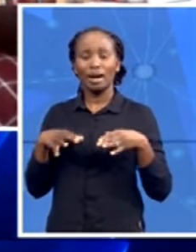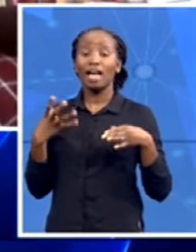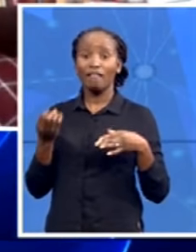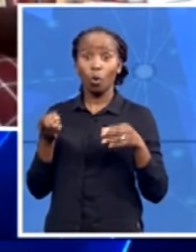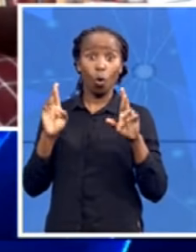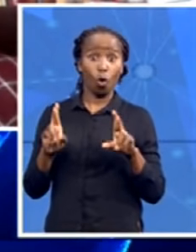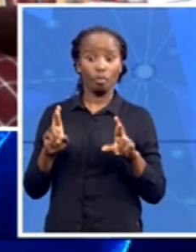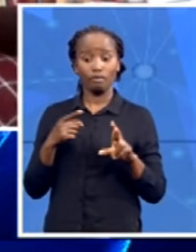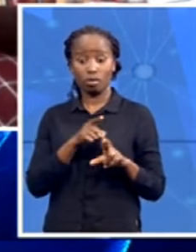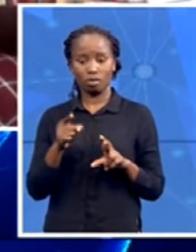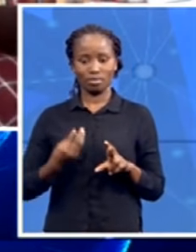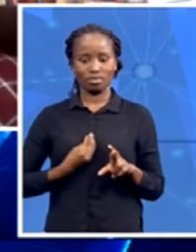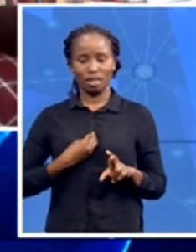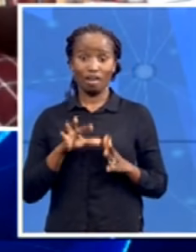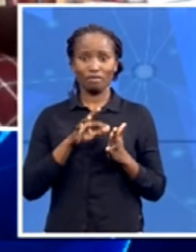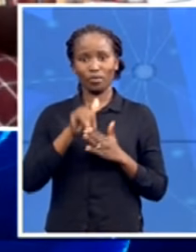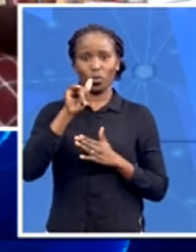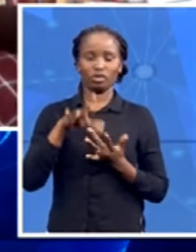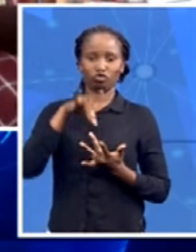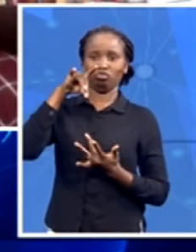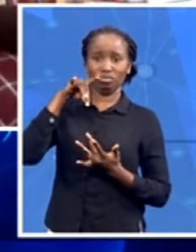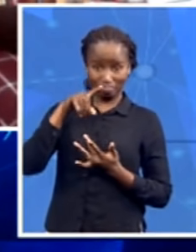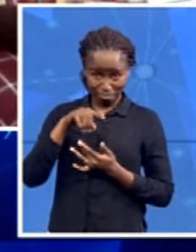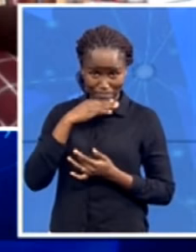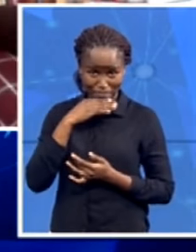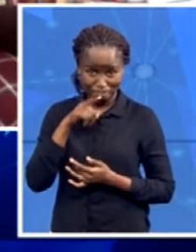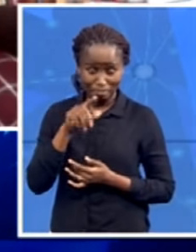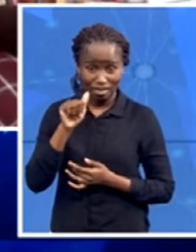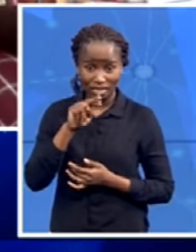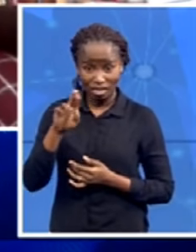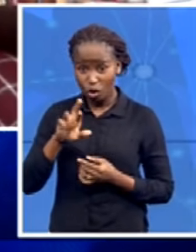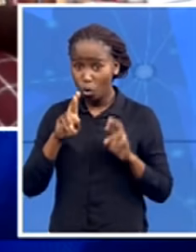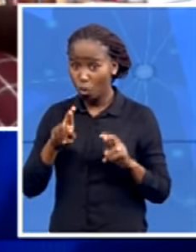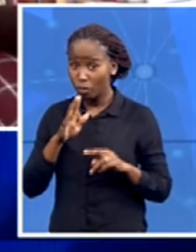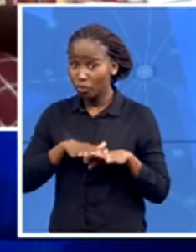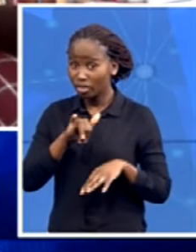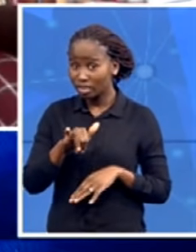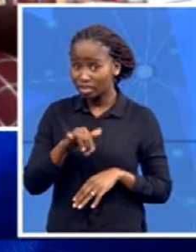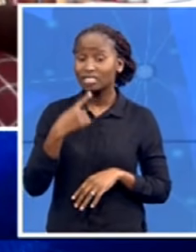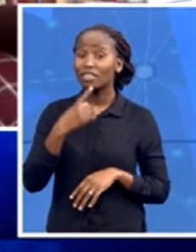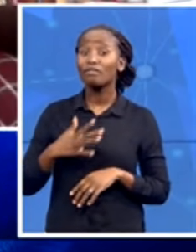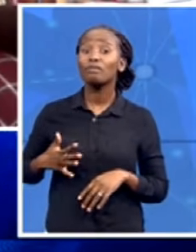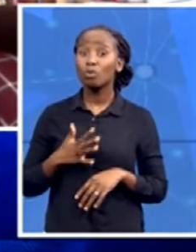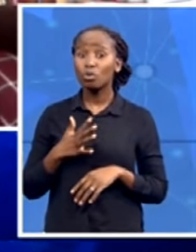the ANC banks its hopes on, that they will change the fortunes of the party, the younger people?